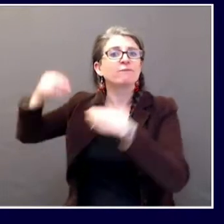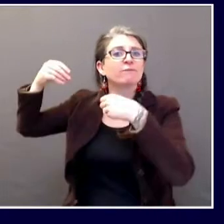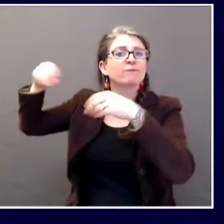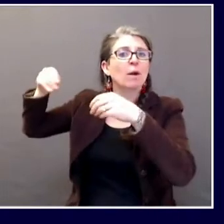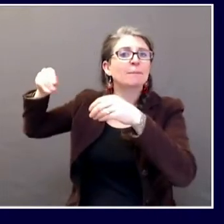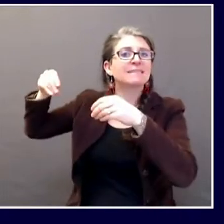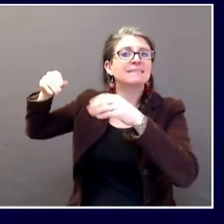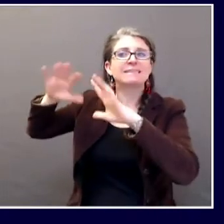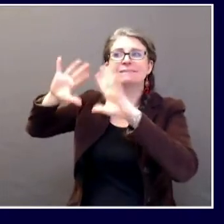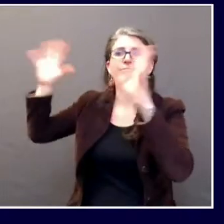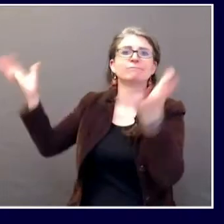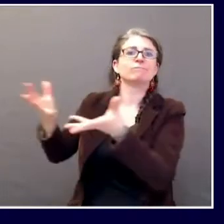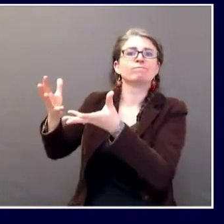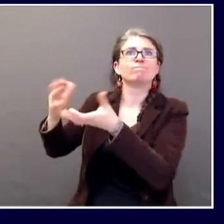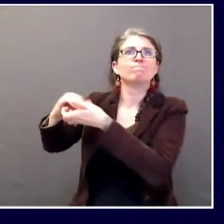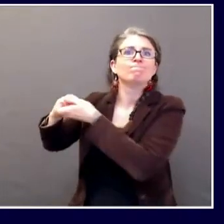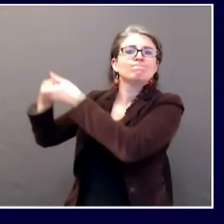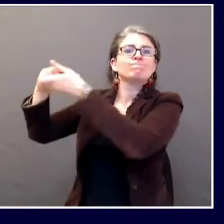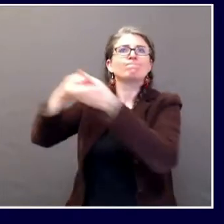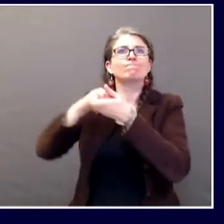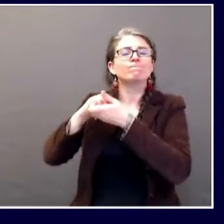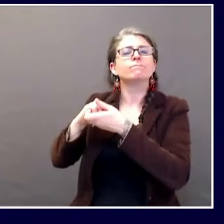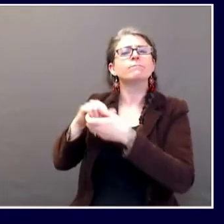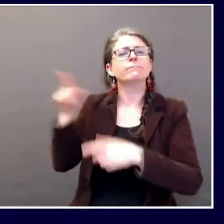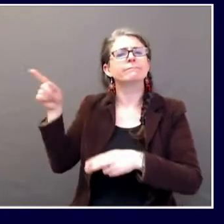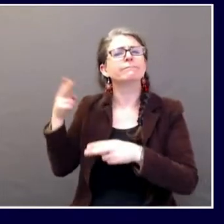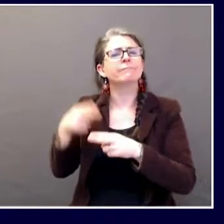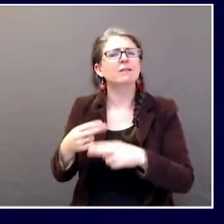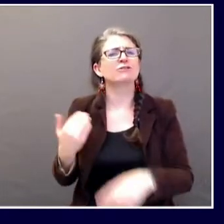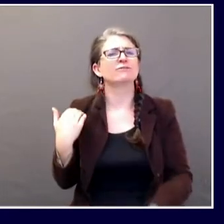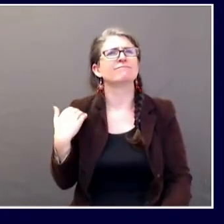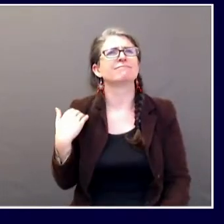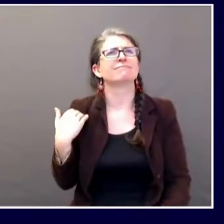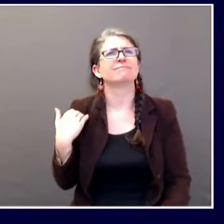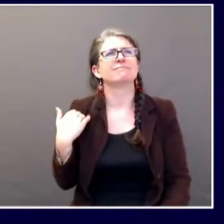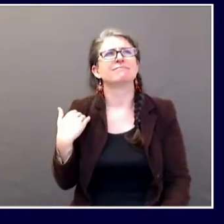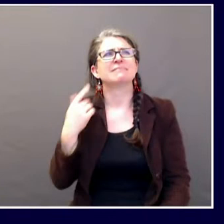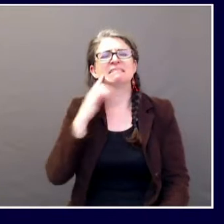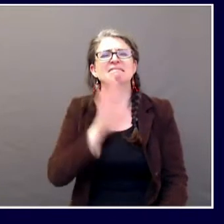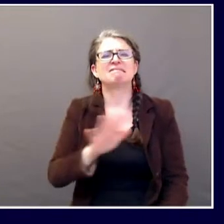potential program around about a week and a half ago, maybe.